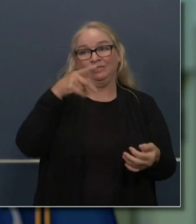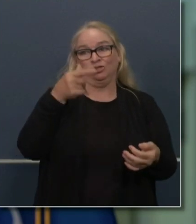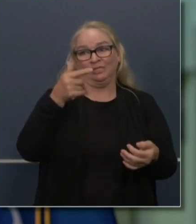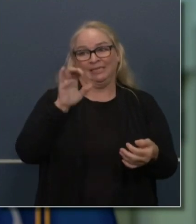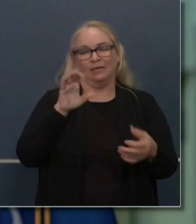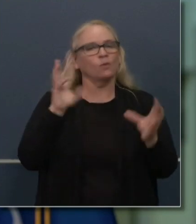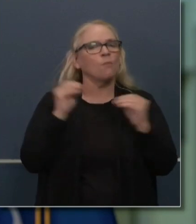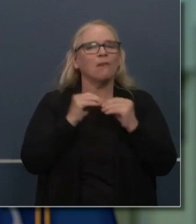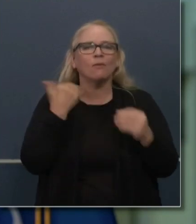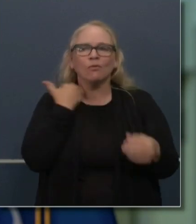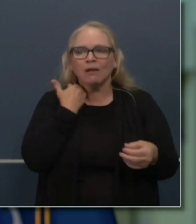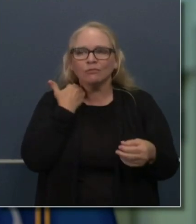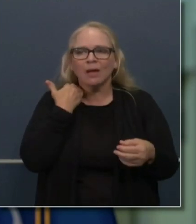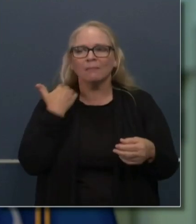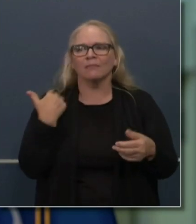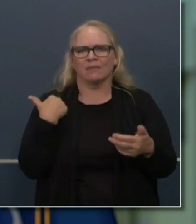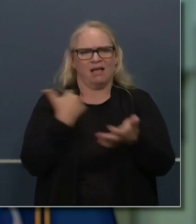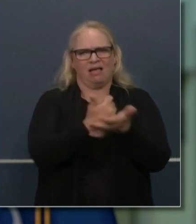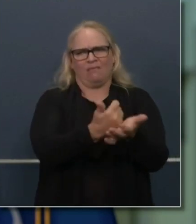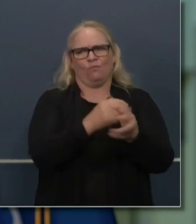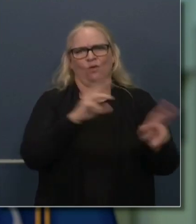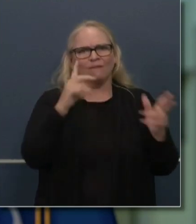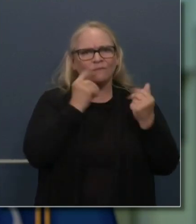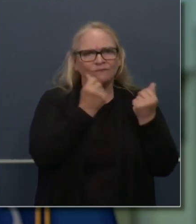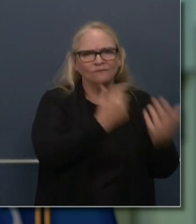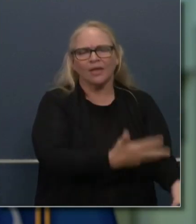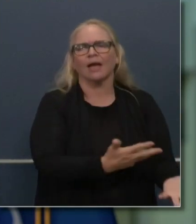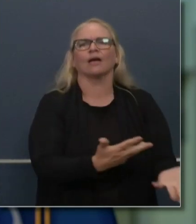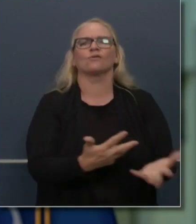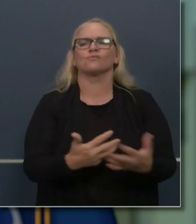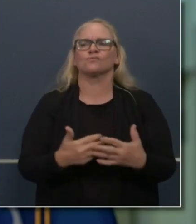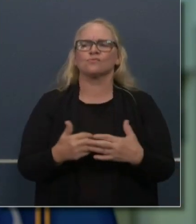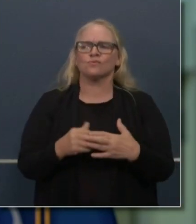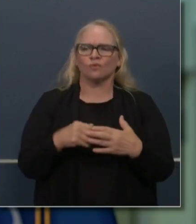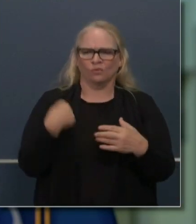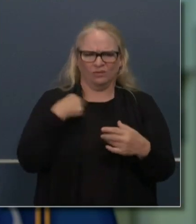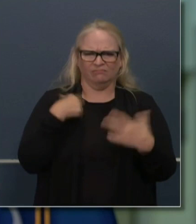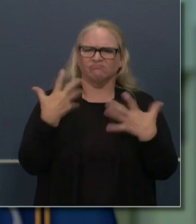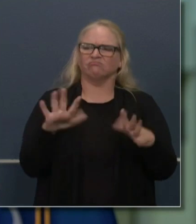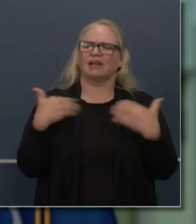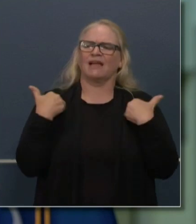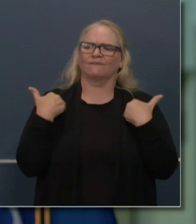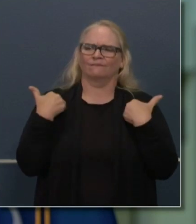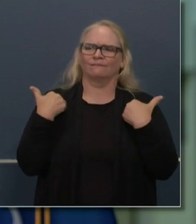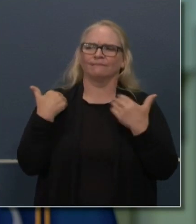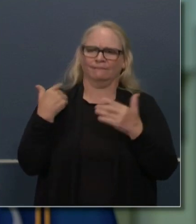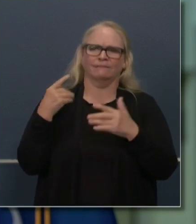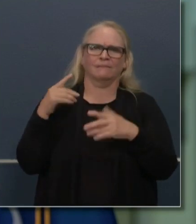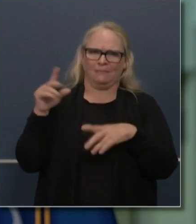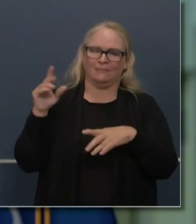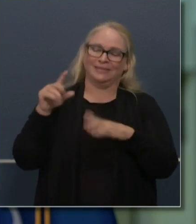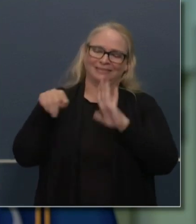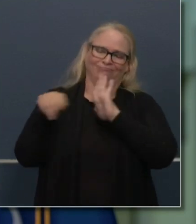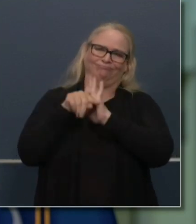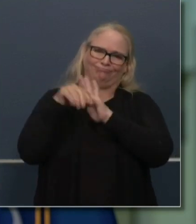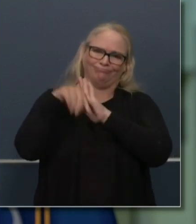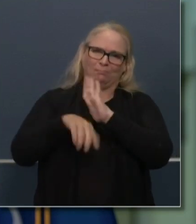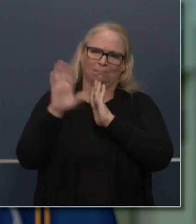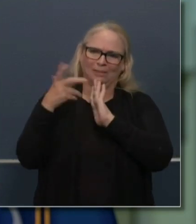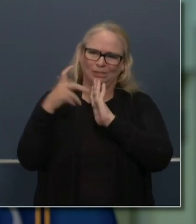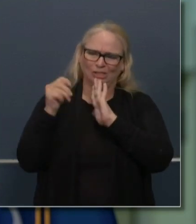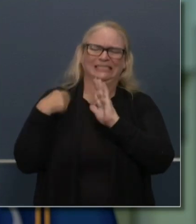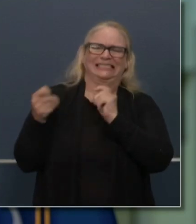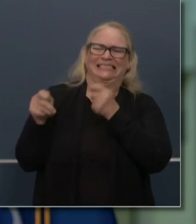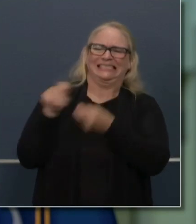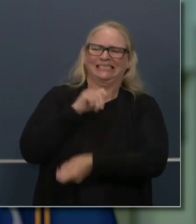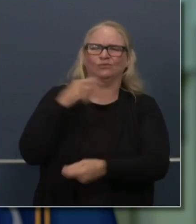balance a $4.3 billion budget deficit. We're very pleased that We have some good revenue